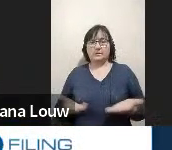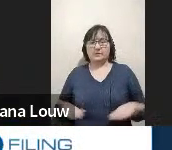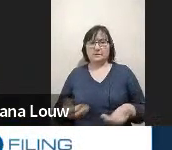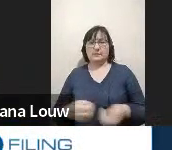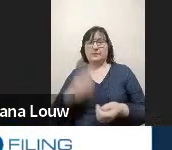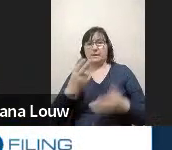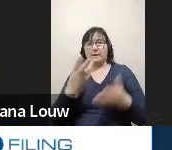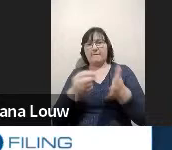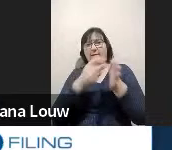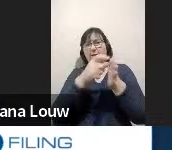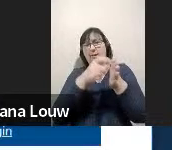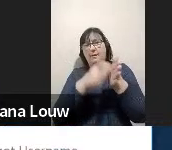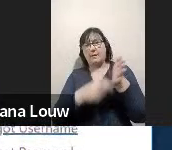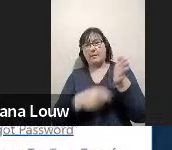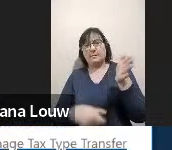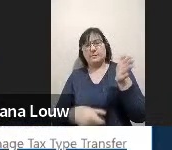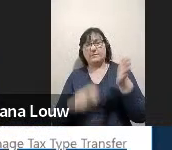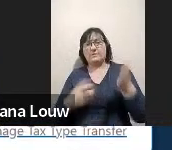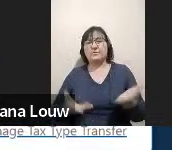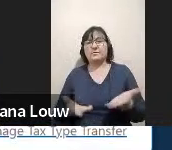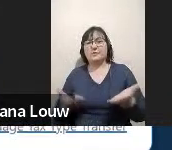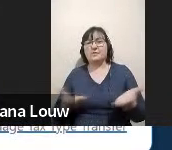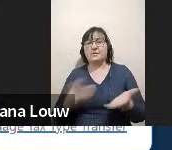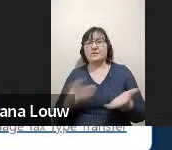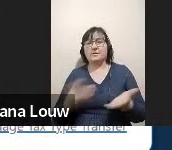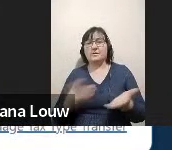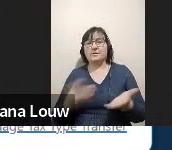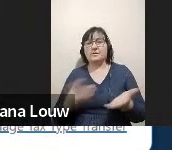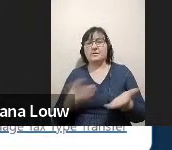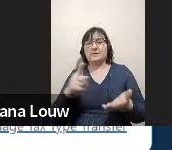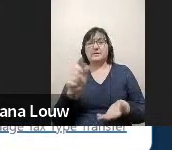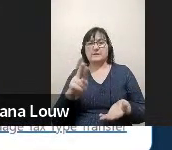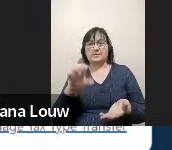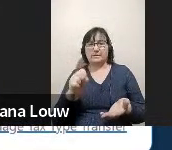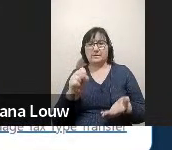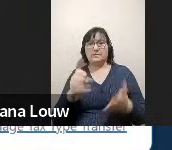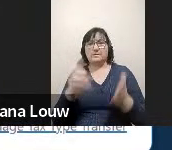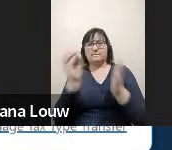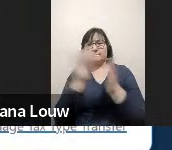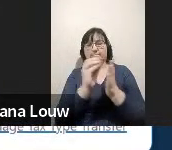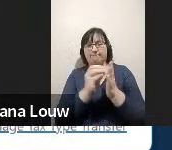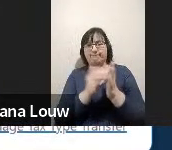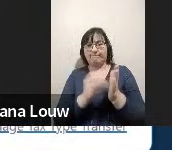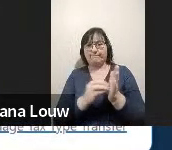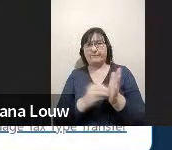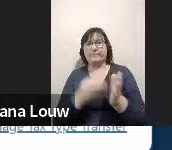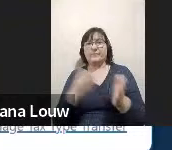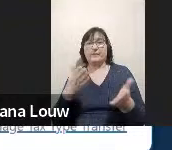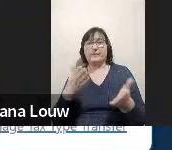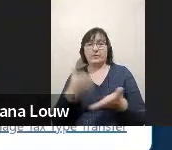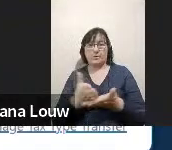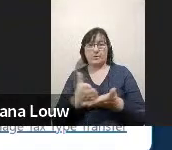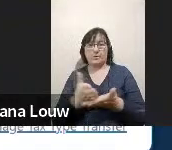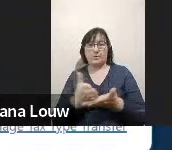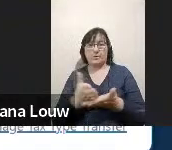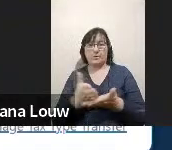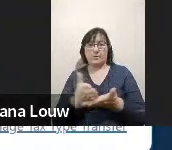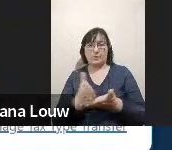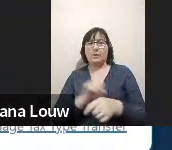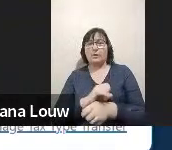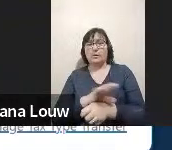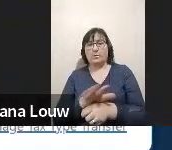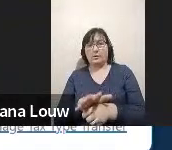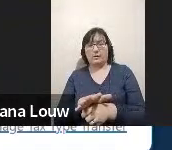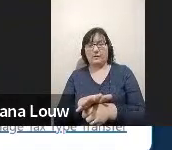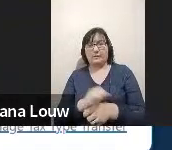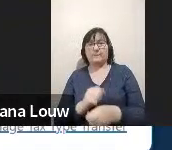SARS has put on our digital channels. Due to COVID-19, we tried to restrict a lot